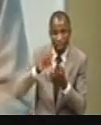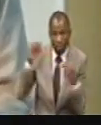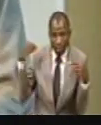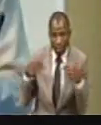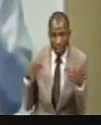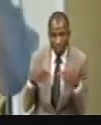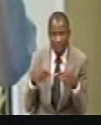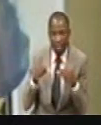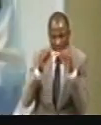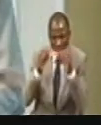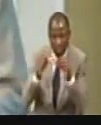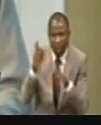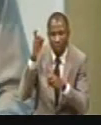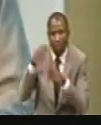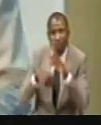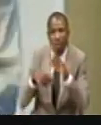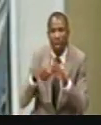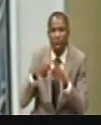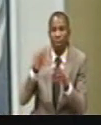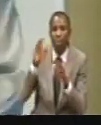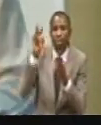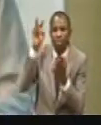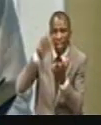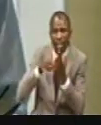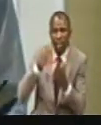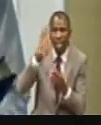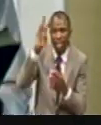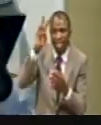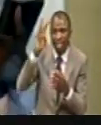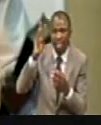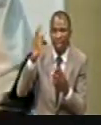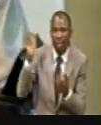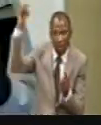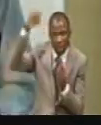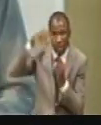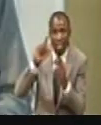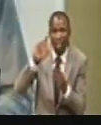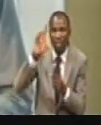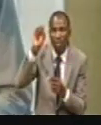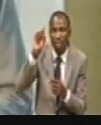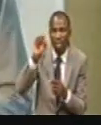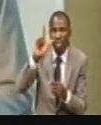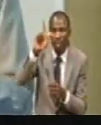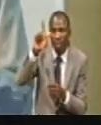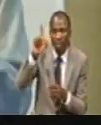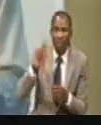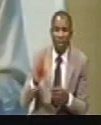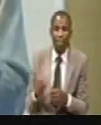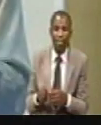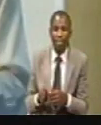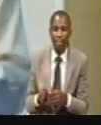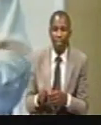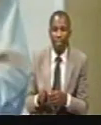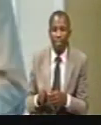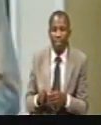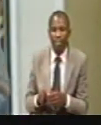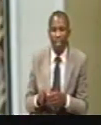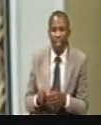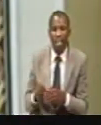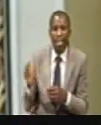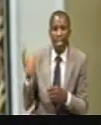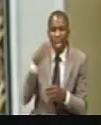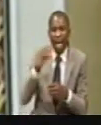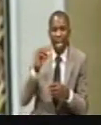me for 5 years, from 2016 to 2021. On the second to last